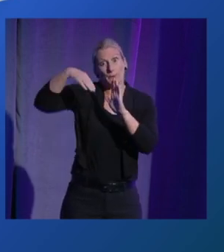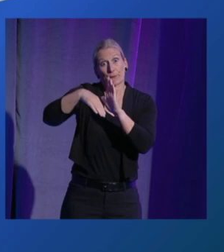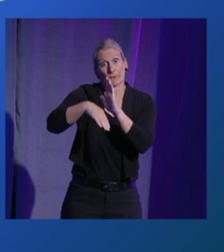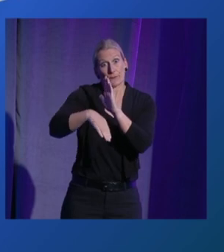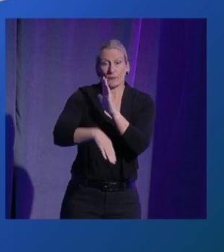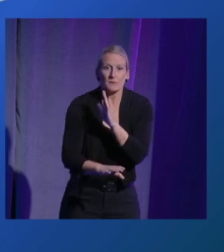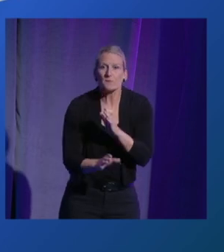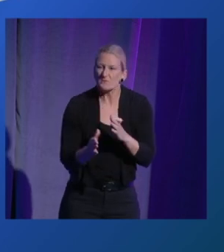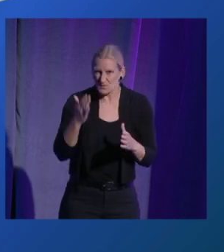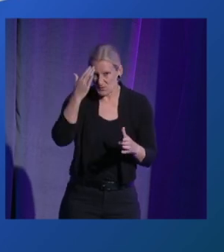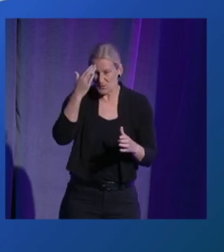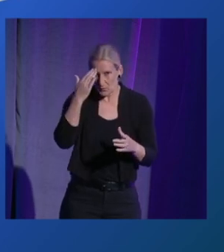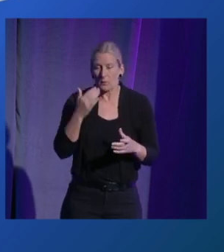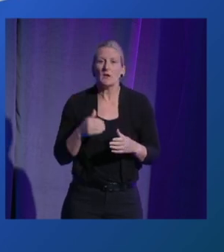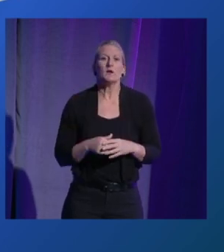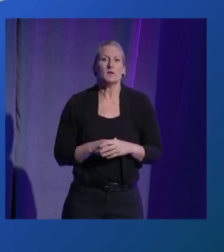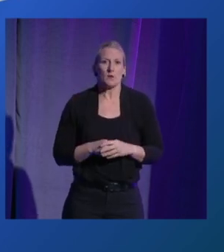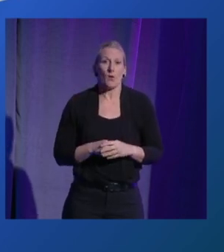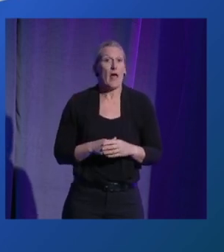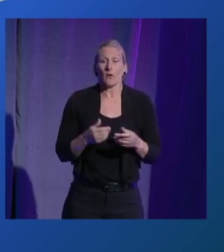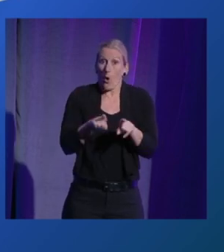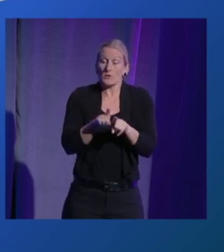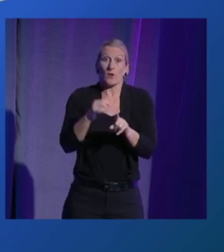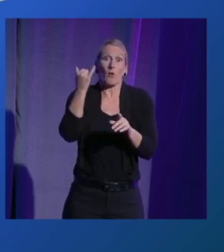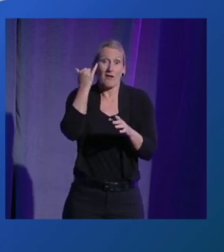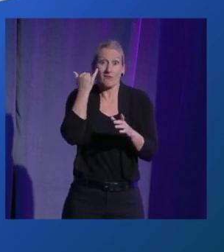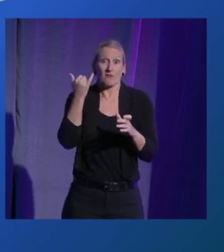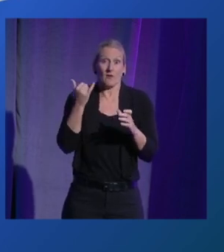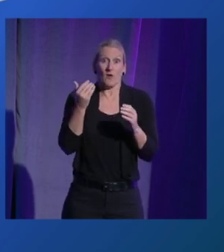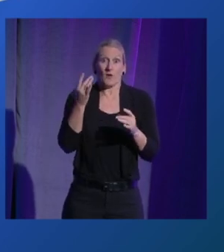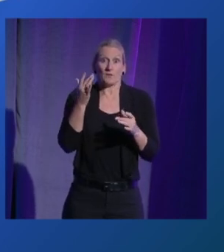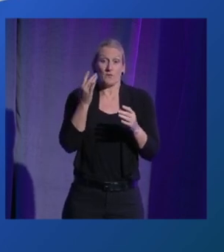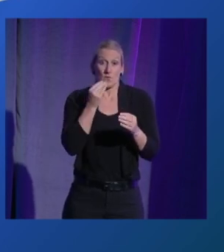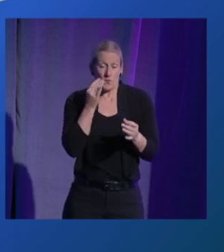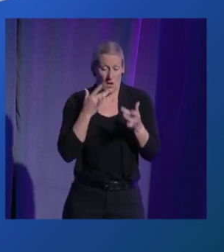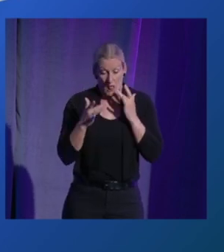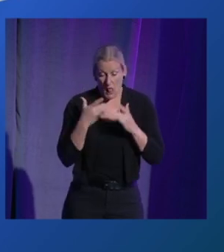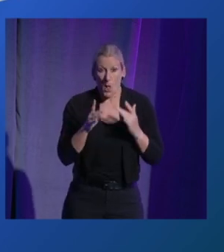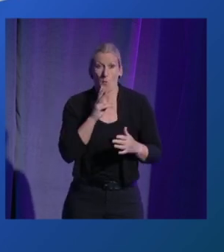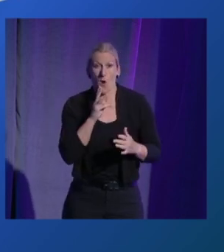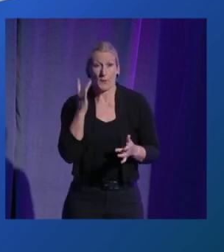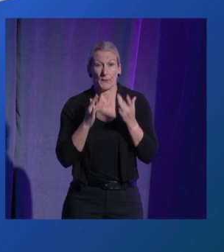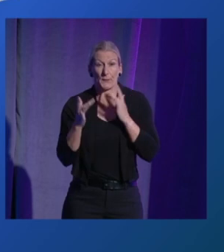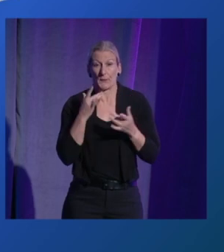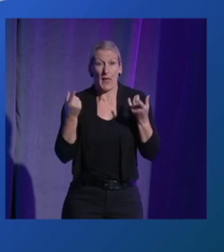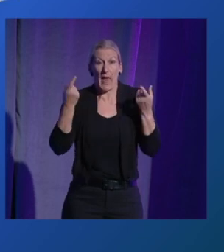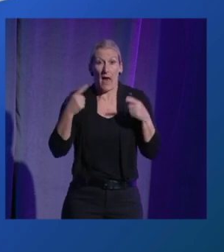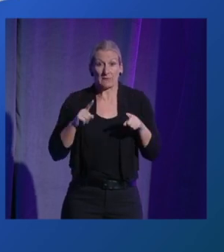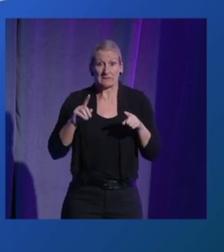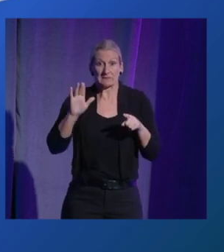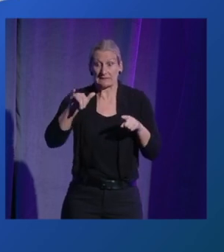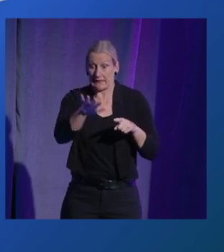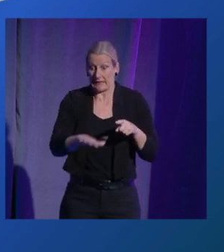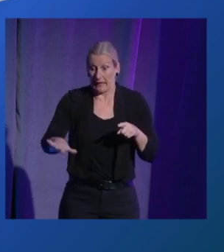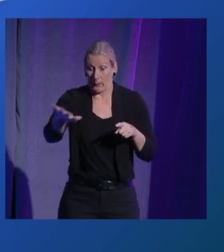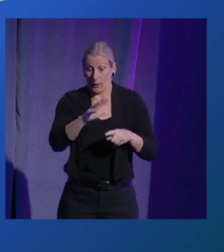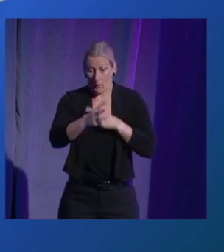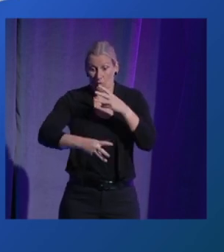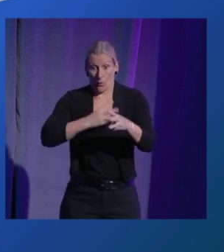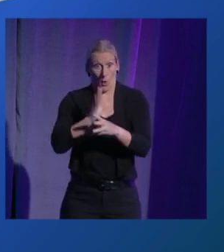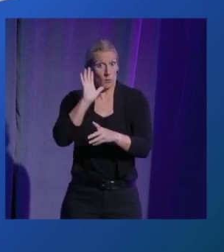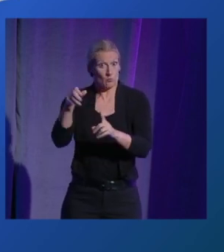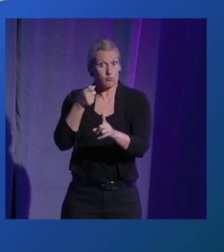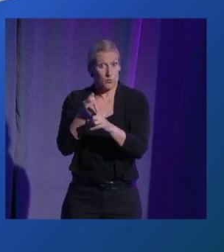indicator of regional unrest you know what about countries that don't make their data available and to like the world food program for example